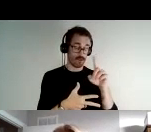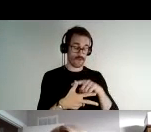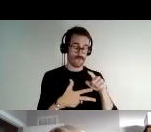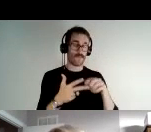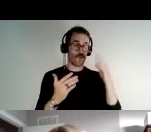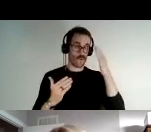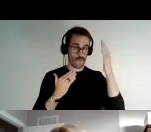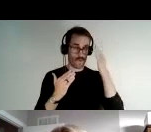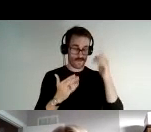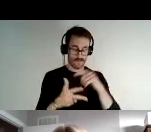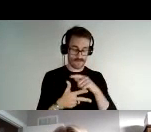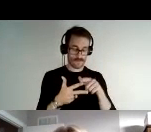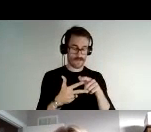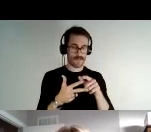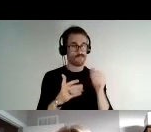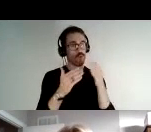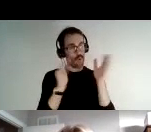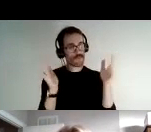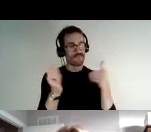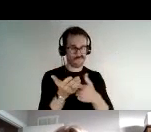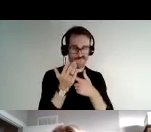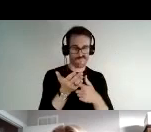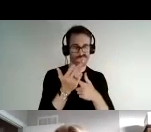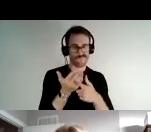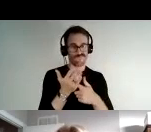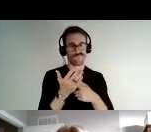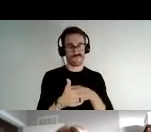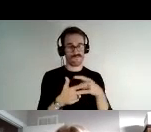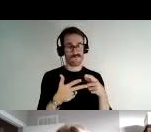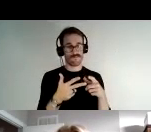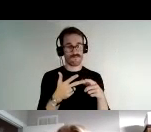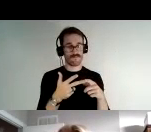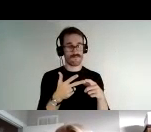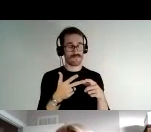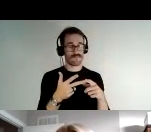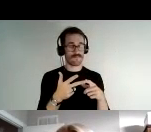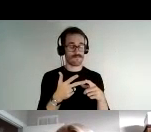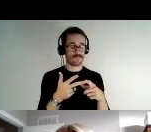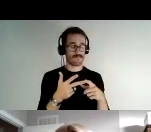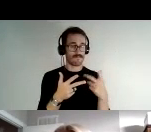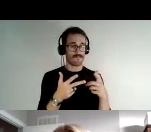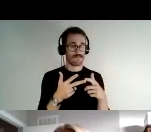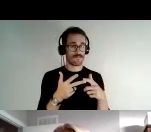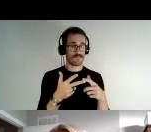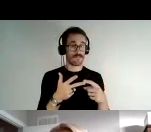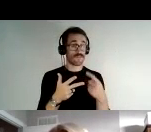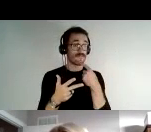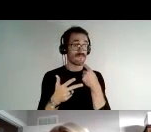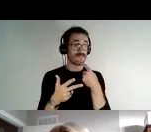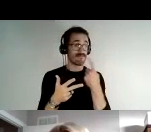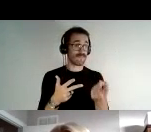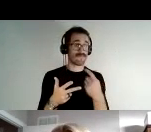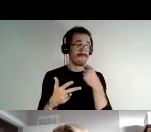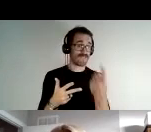awareness, having open conversations. And just to flip back, somebody said, about just saying to someone, sometimes, we always want to say,